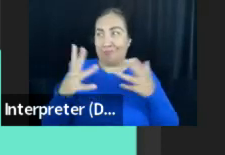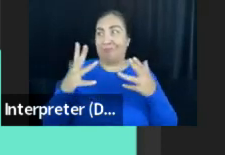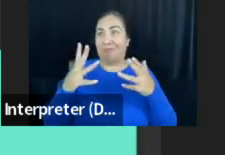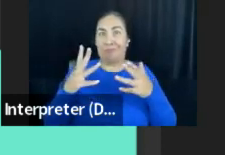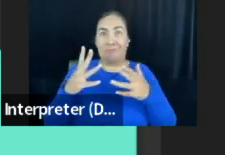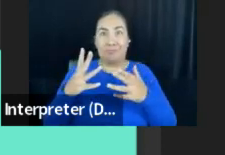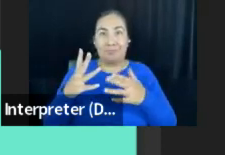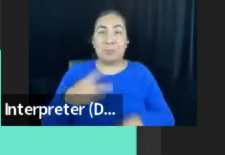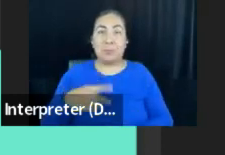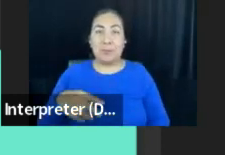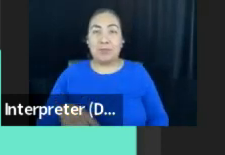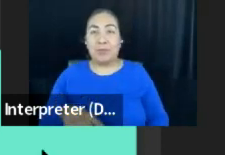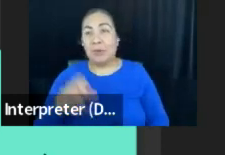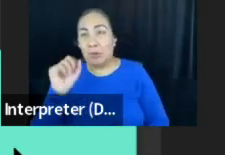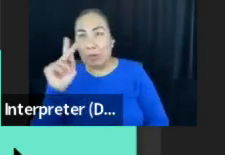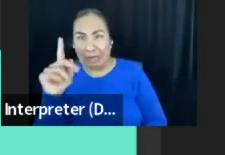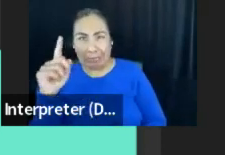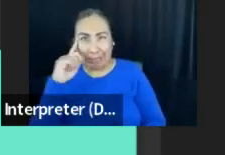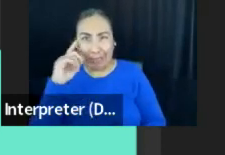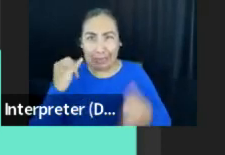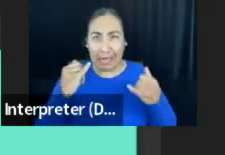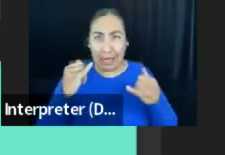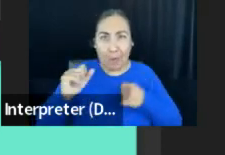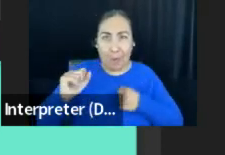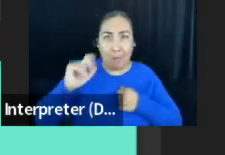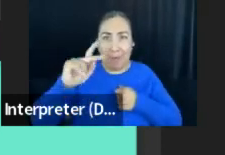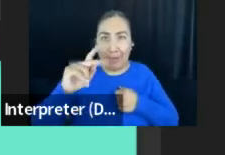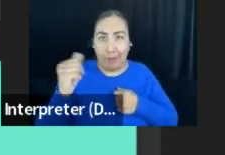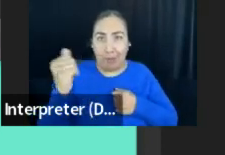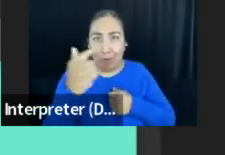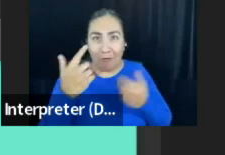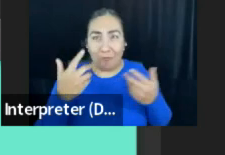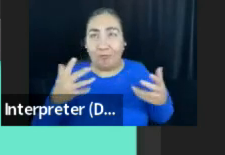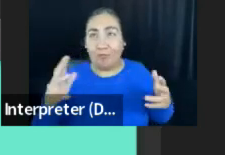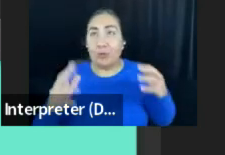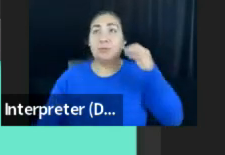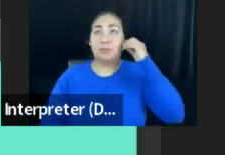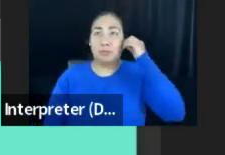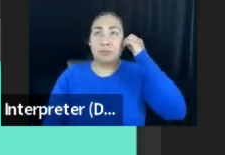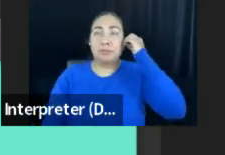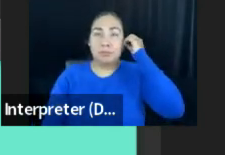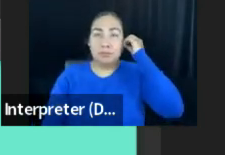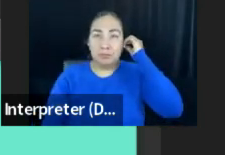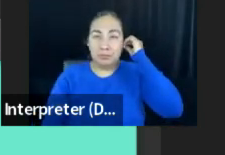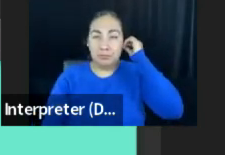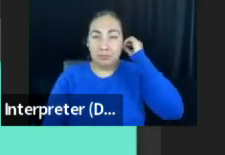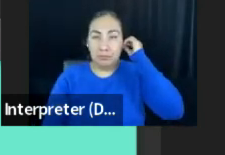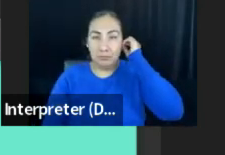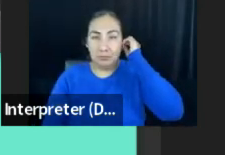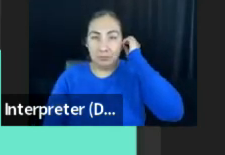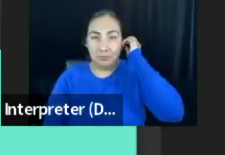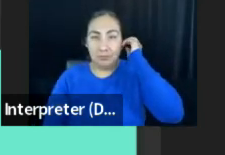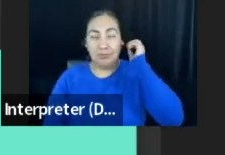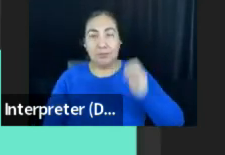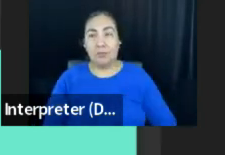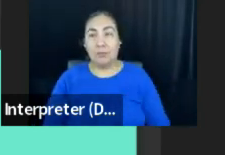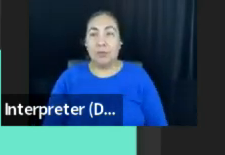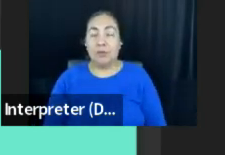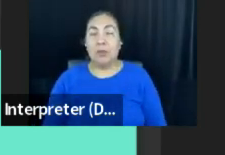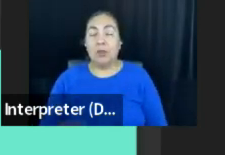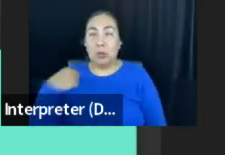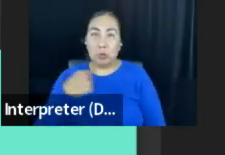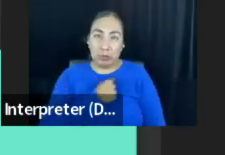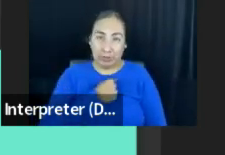And I'm just, I think we are all now back. And so we've just concluded, we've just had